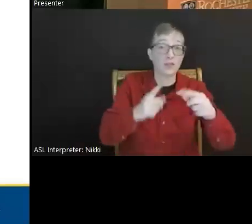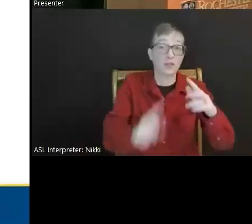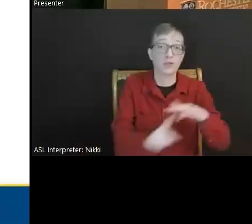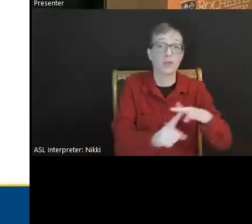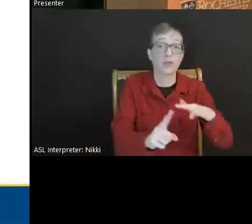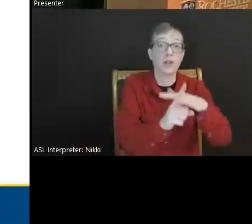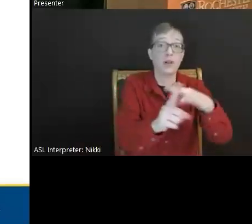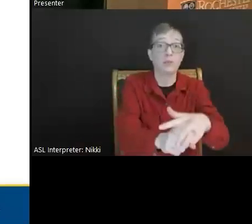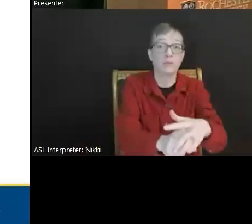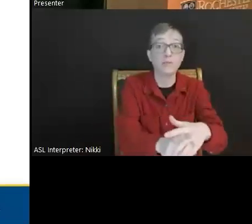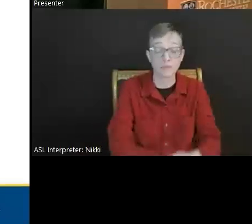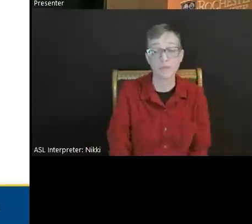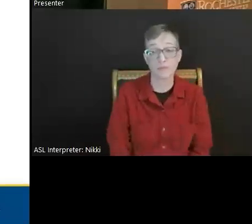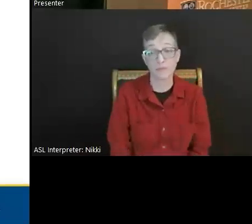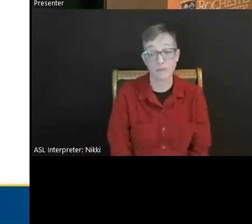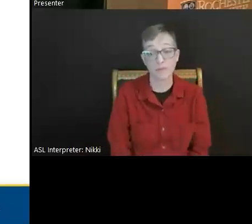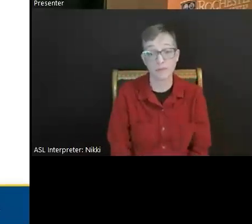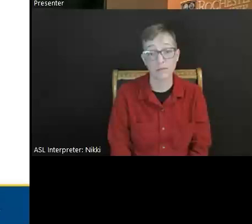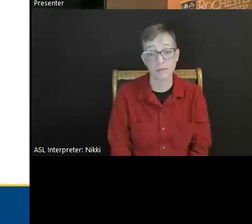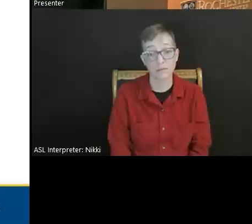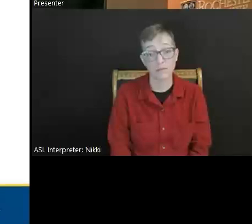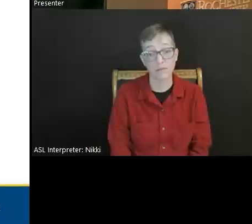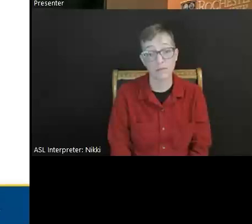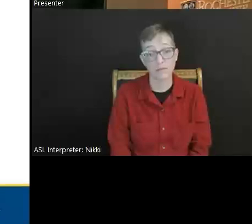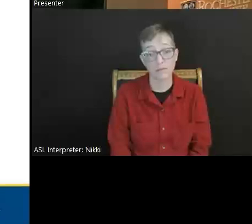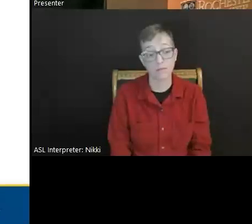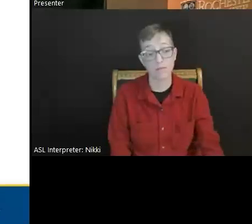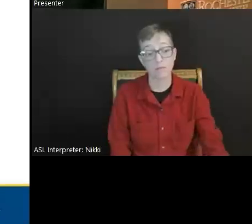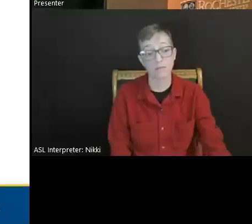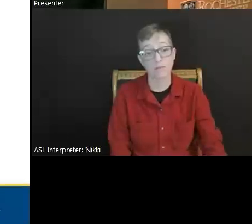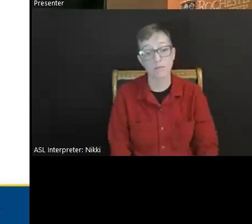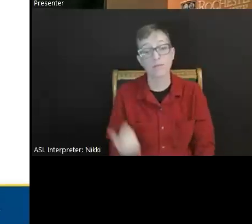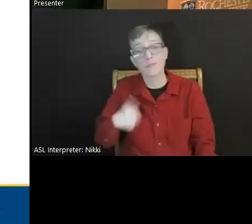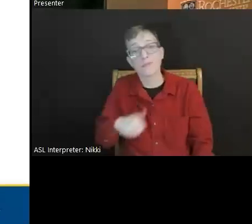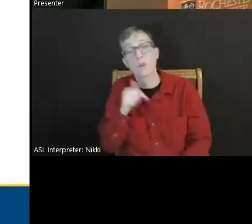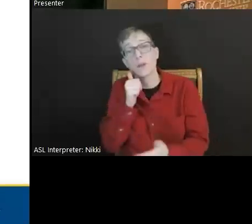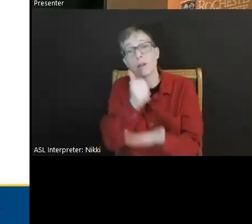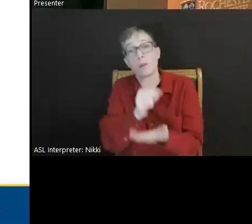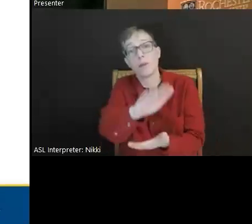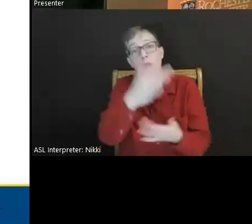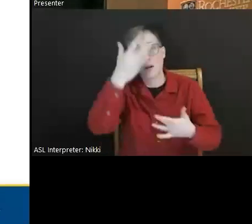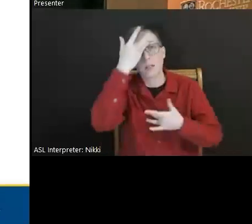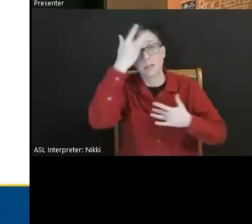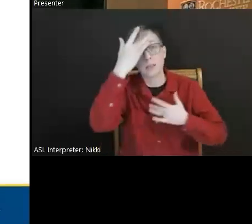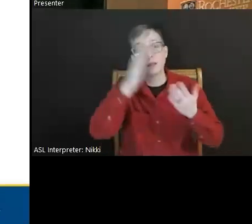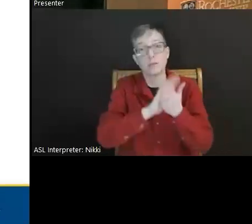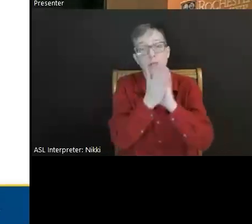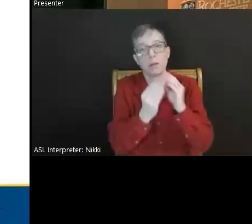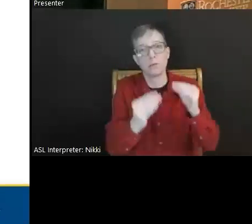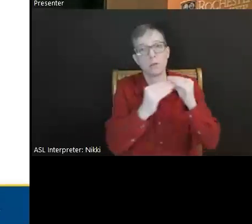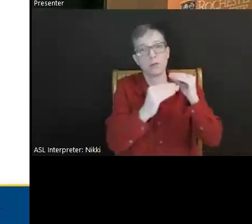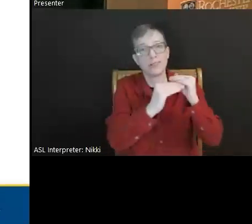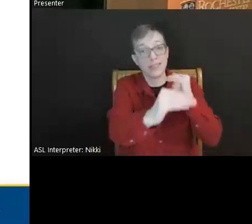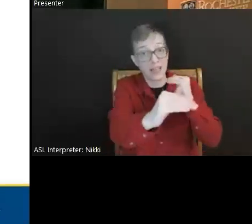times. Despite stabilizing acute illness, a lot of the barriers that led to the need for ACT level of